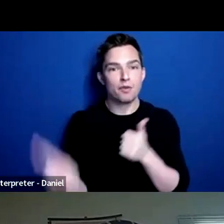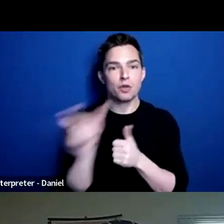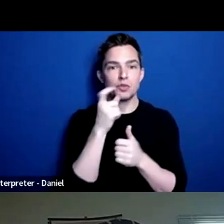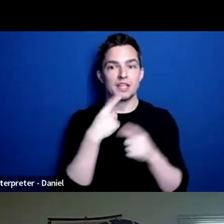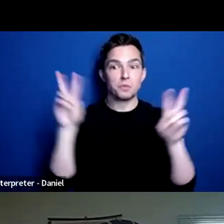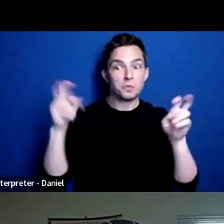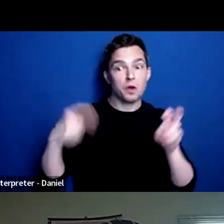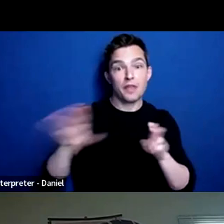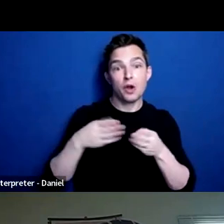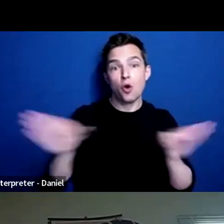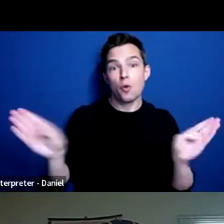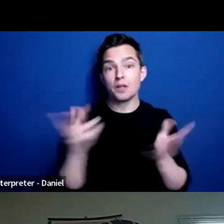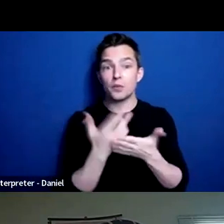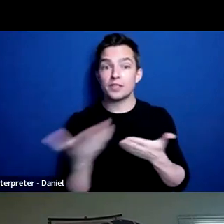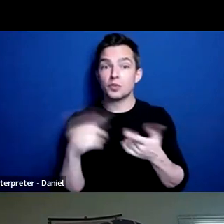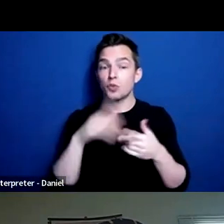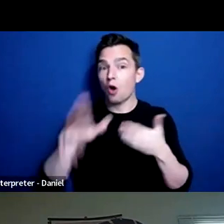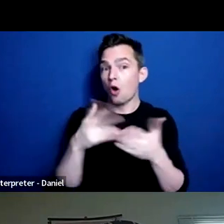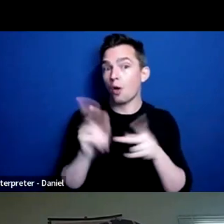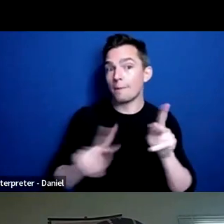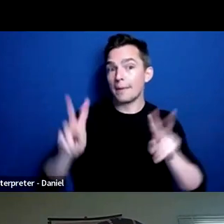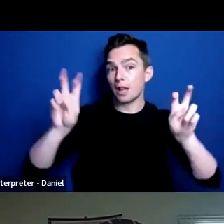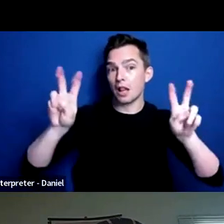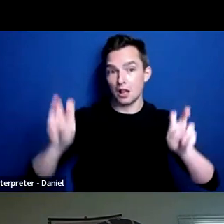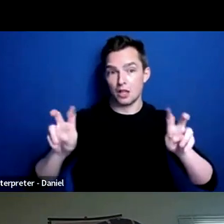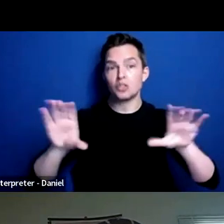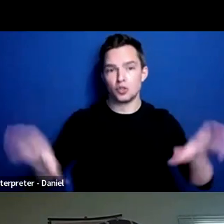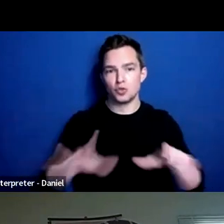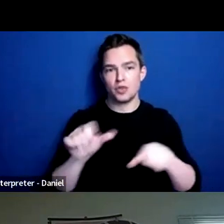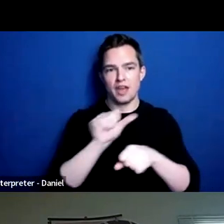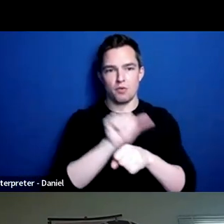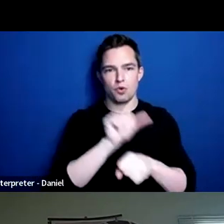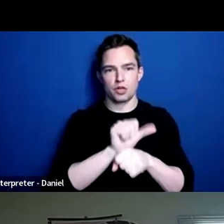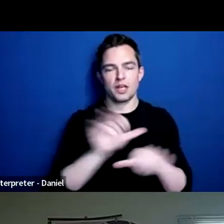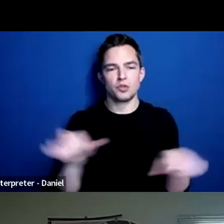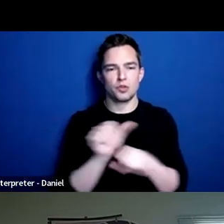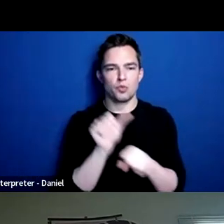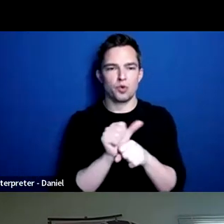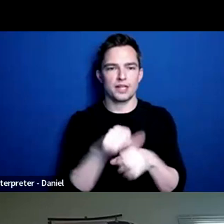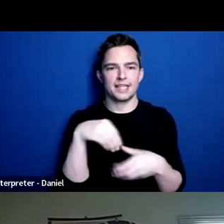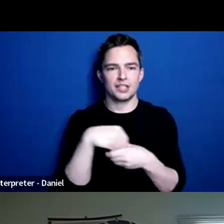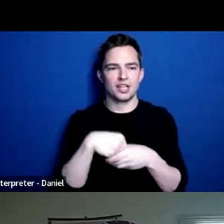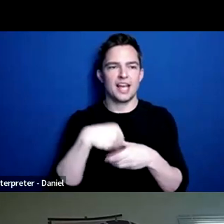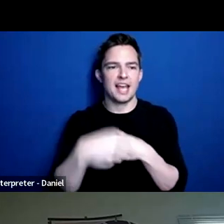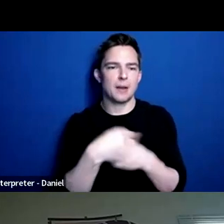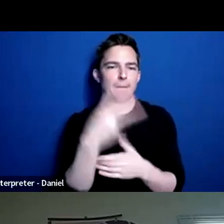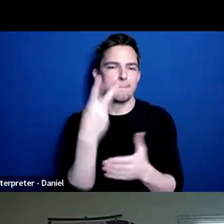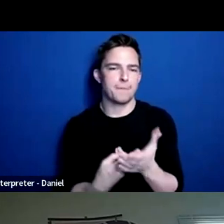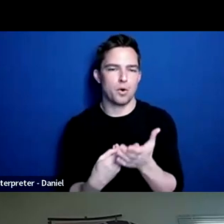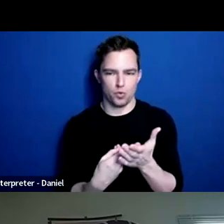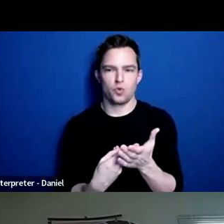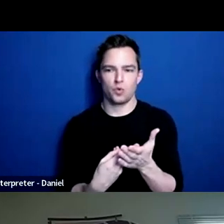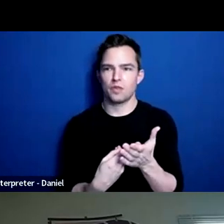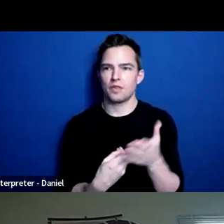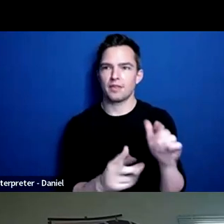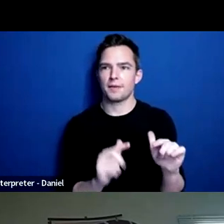they are opening their resources to all people to do the work, and to do the work internally and externally.